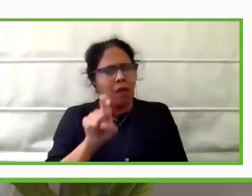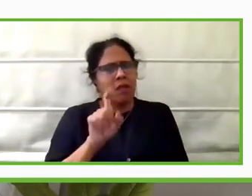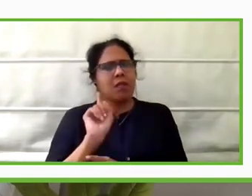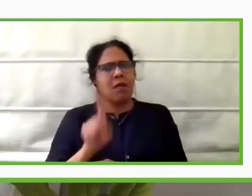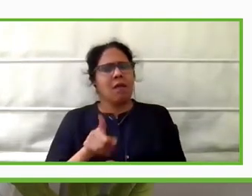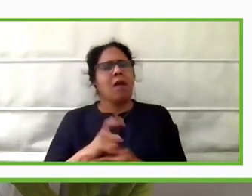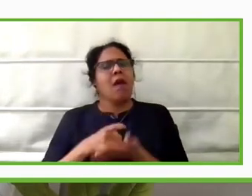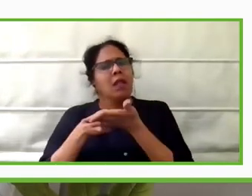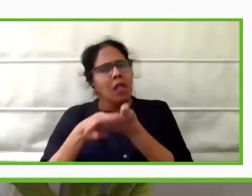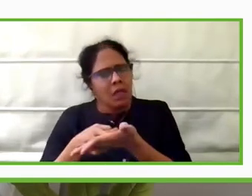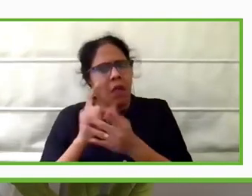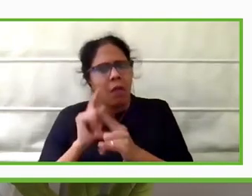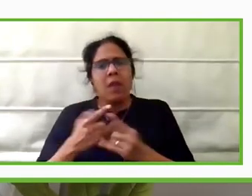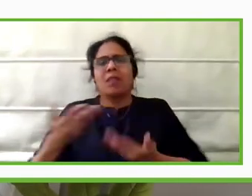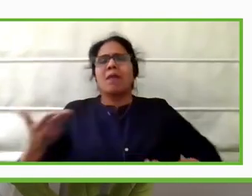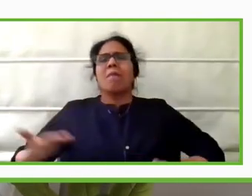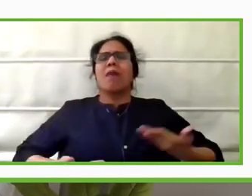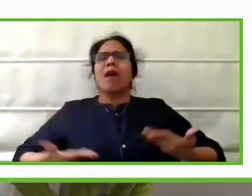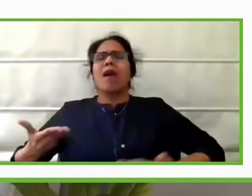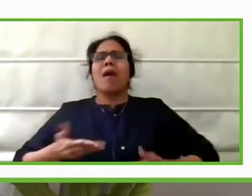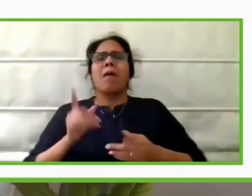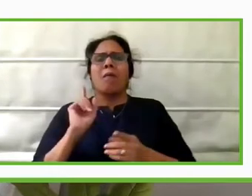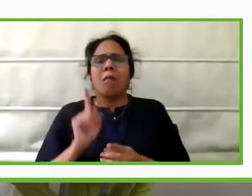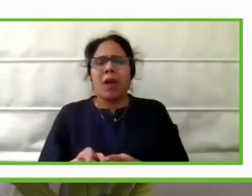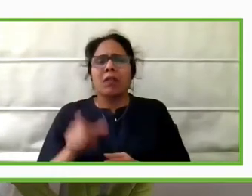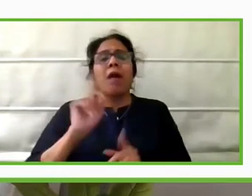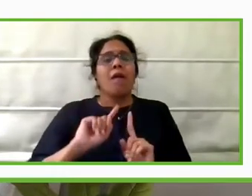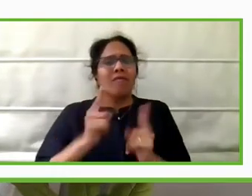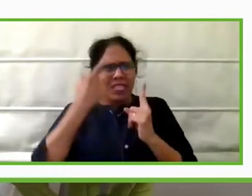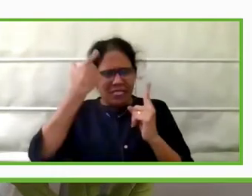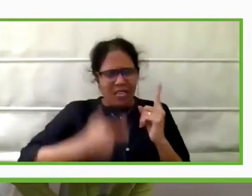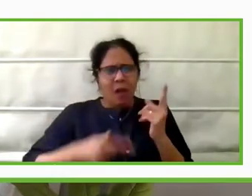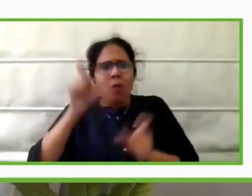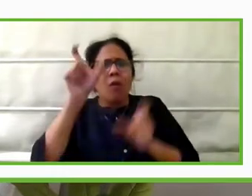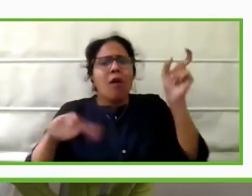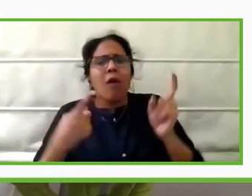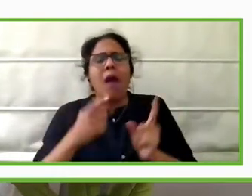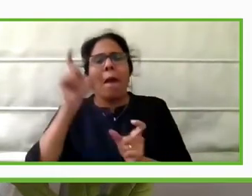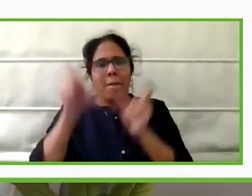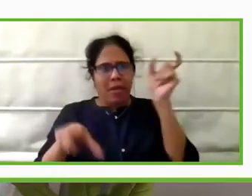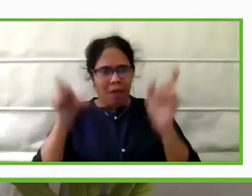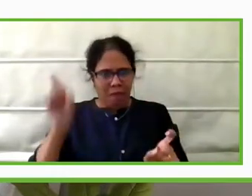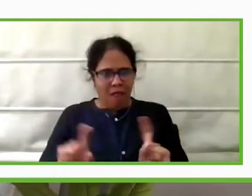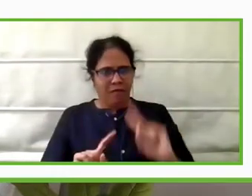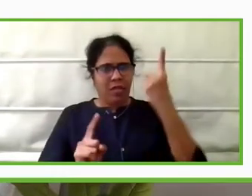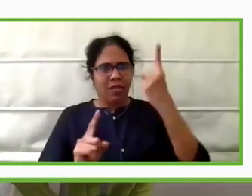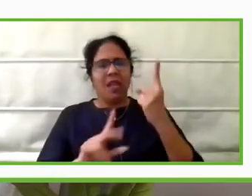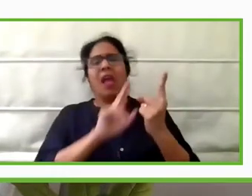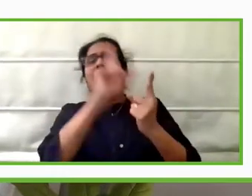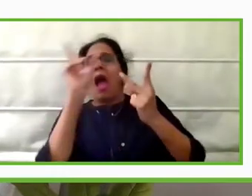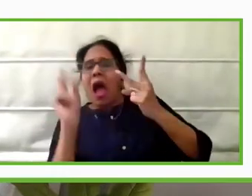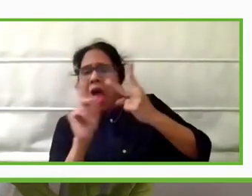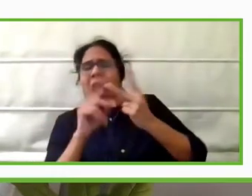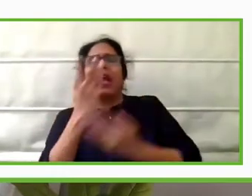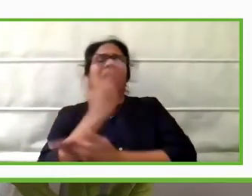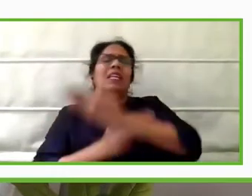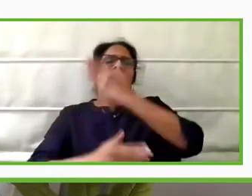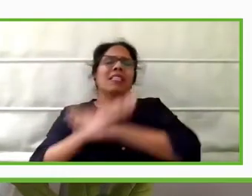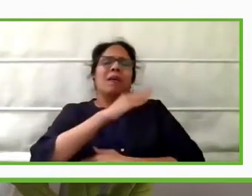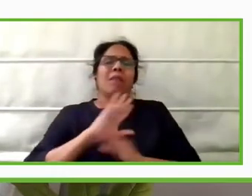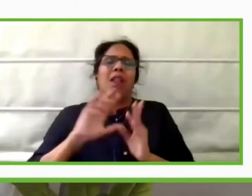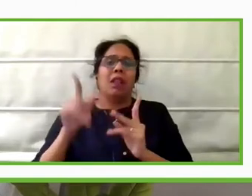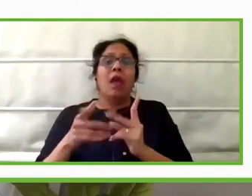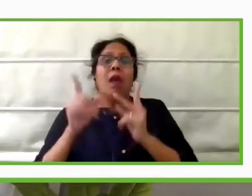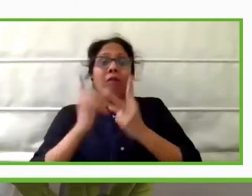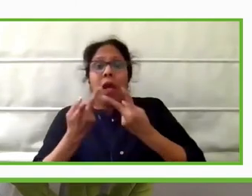know, have the etiquette. I always say we're people first. The disability may be a big part of who we are, but it should not